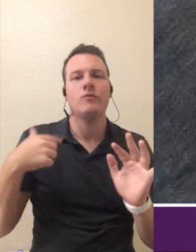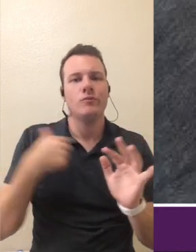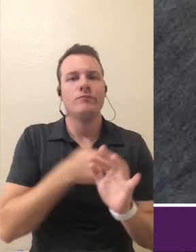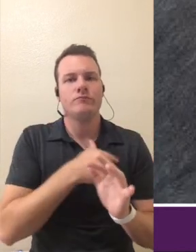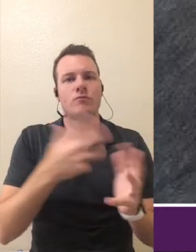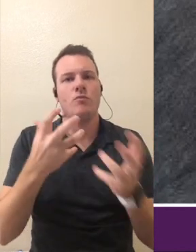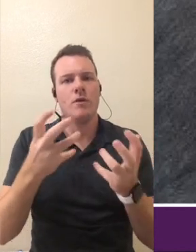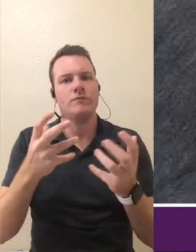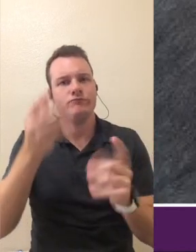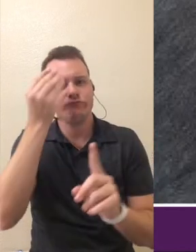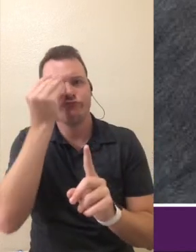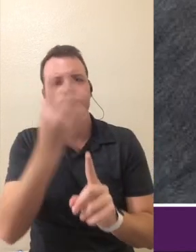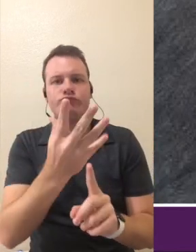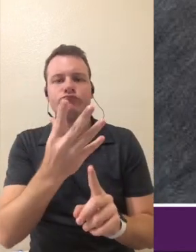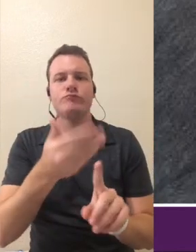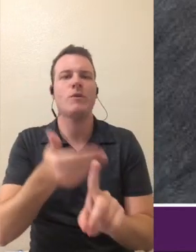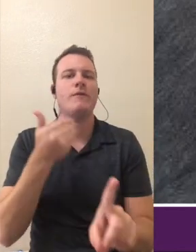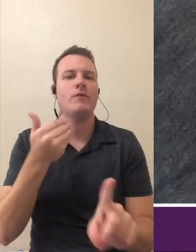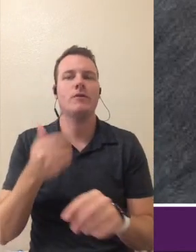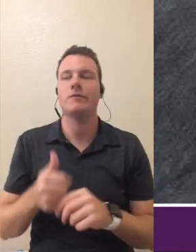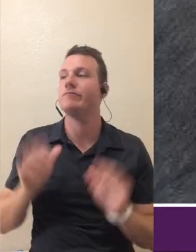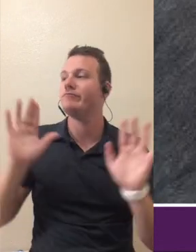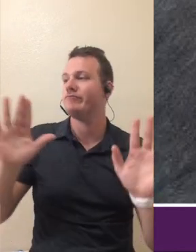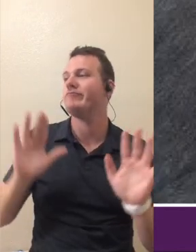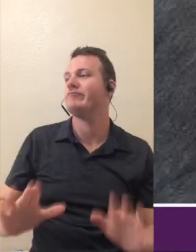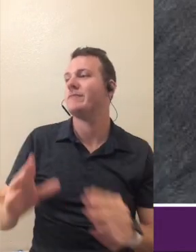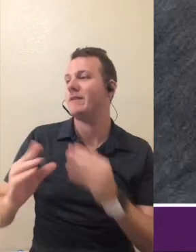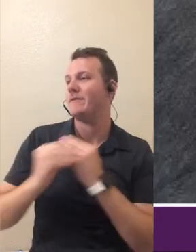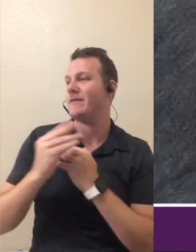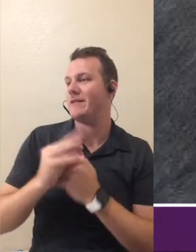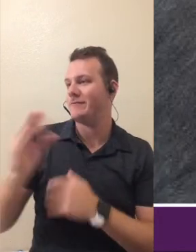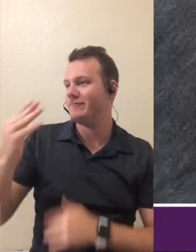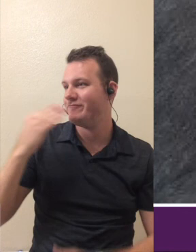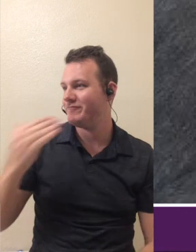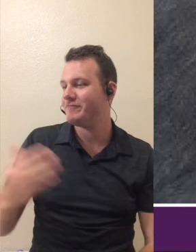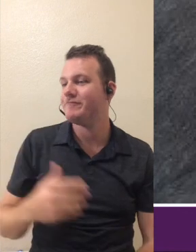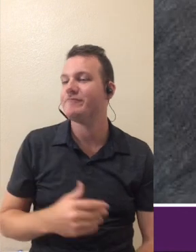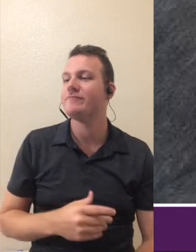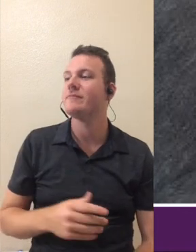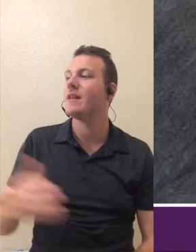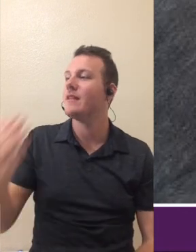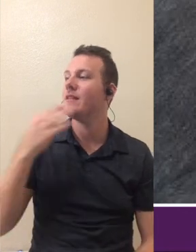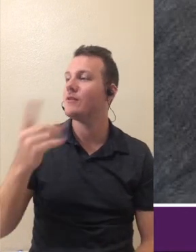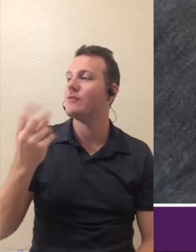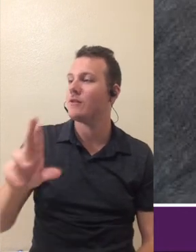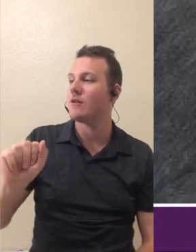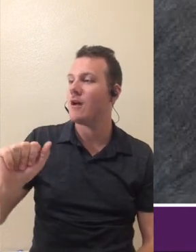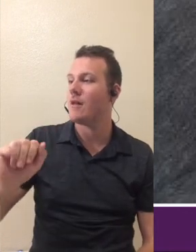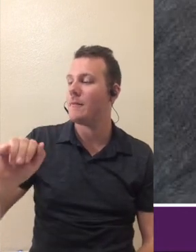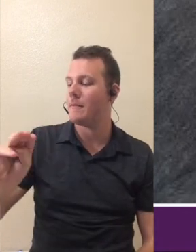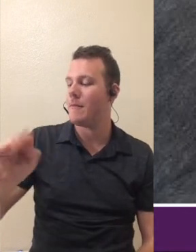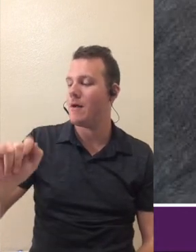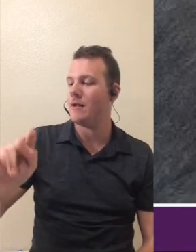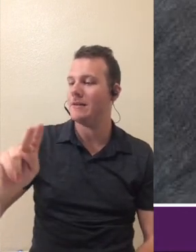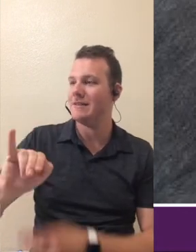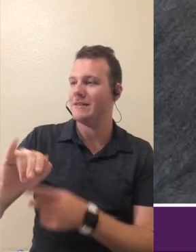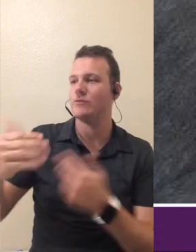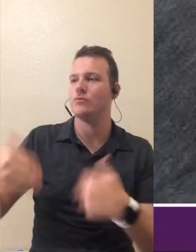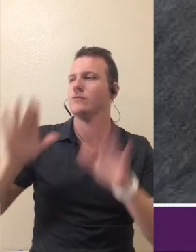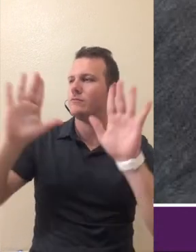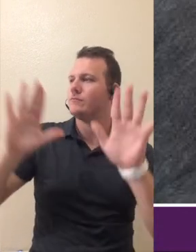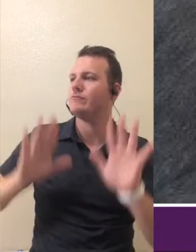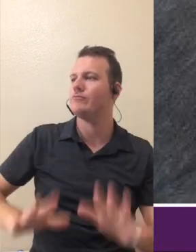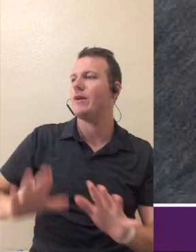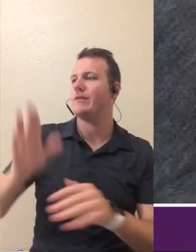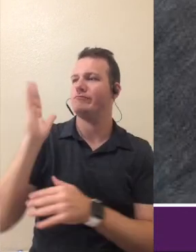changes. So be proactive. Excellent advice. Thank you. And thank you, Dr. Amlani, again. This was a